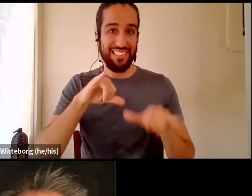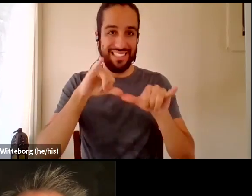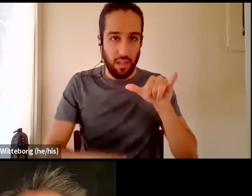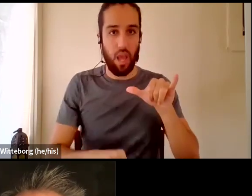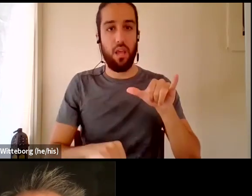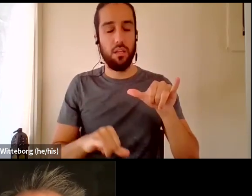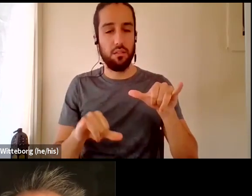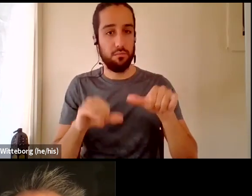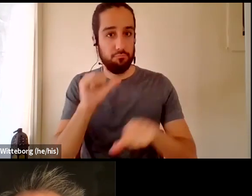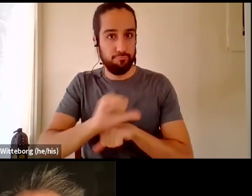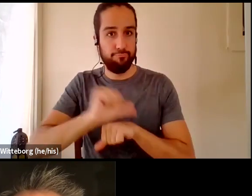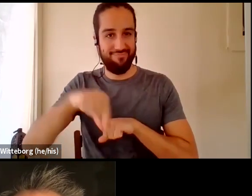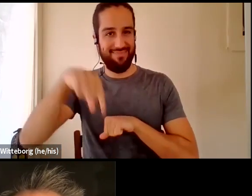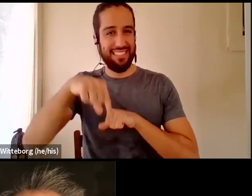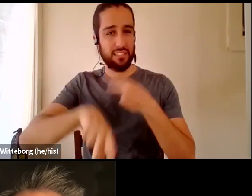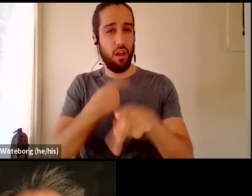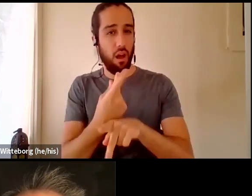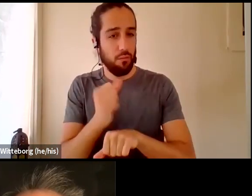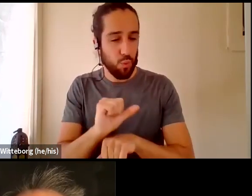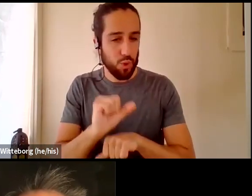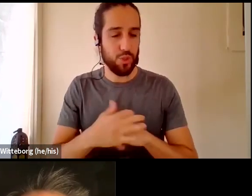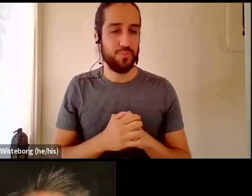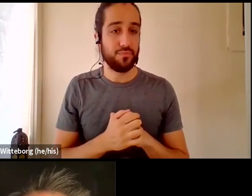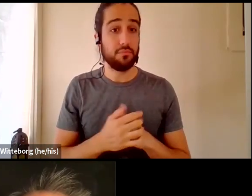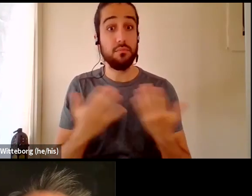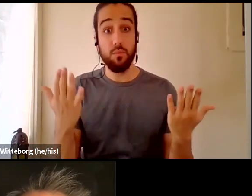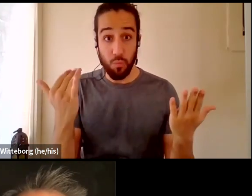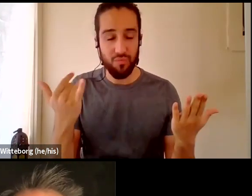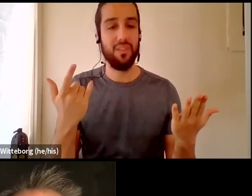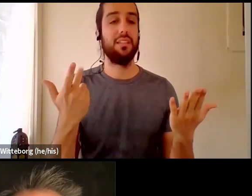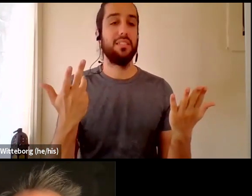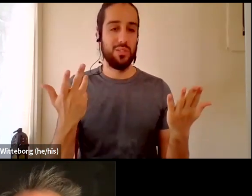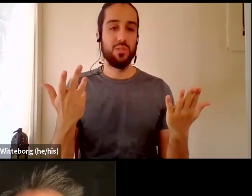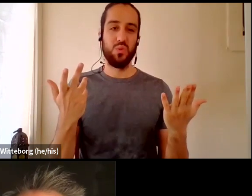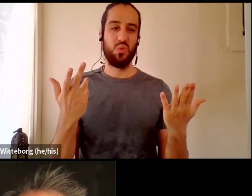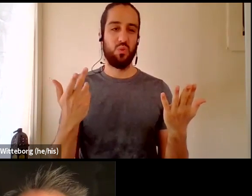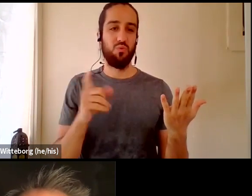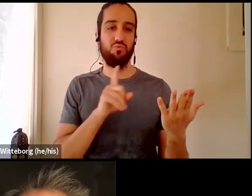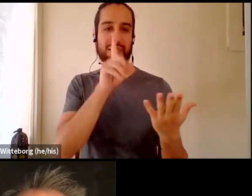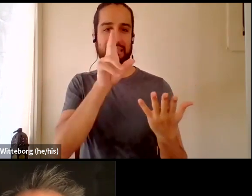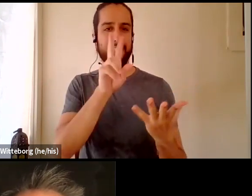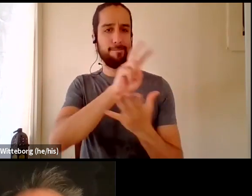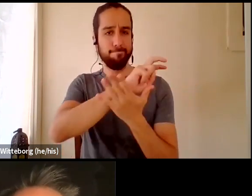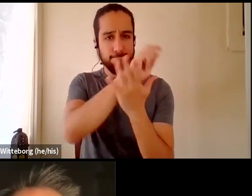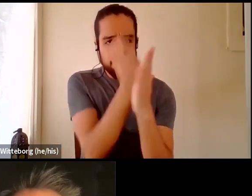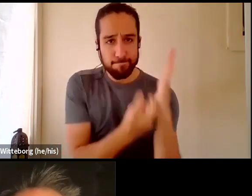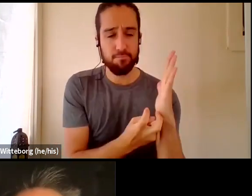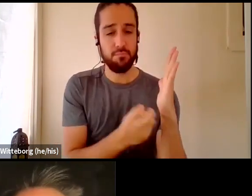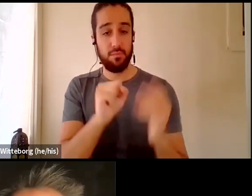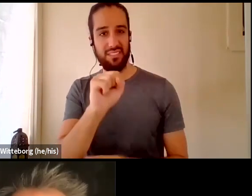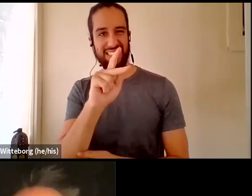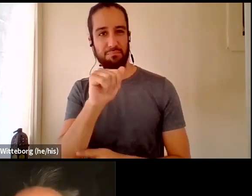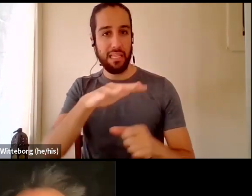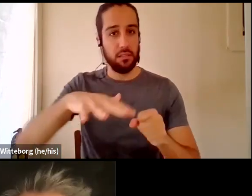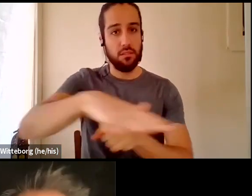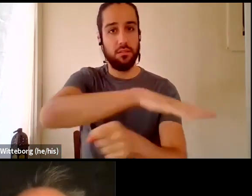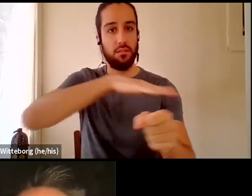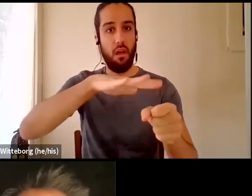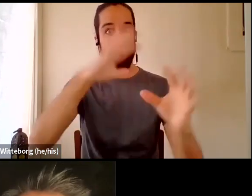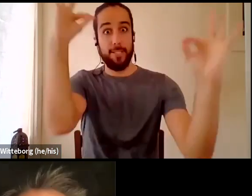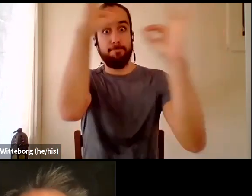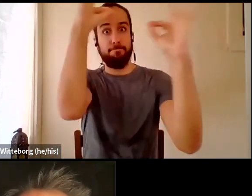work is to truly step into a space of not knowing